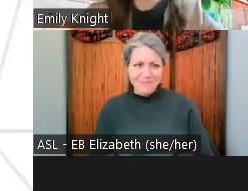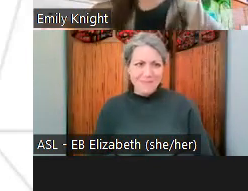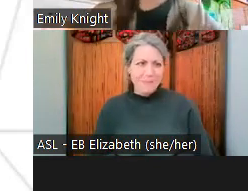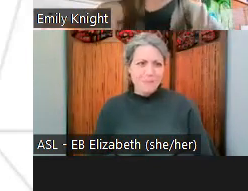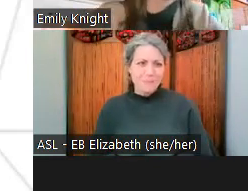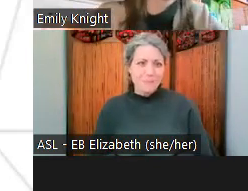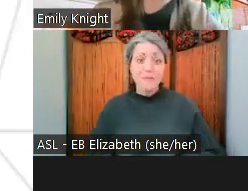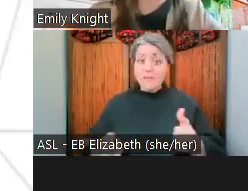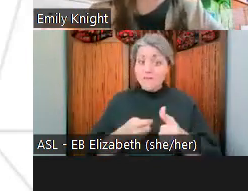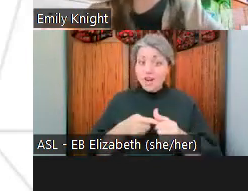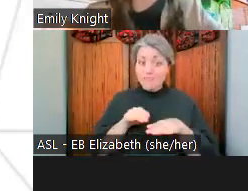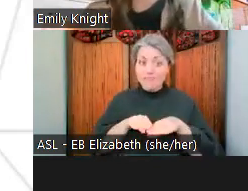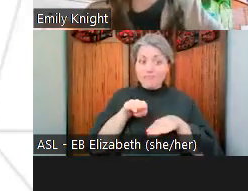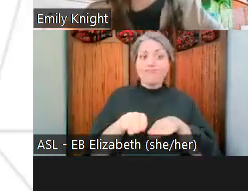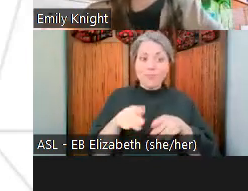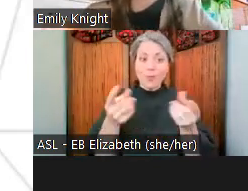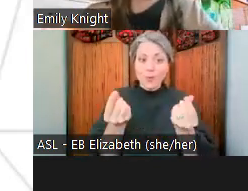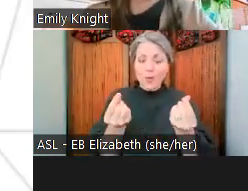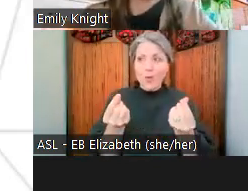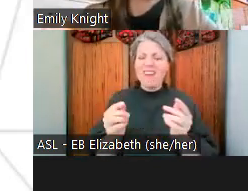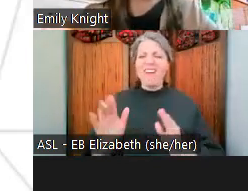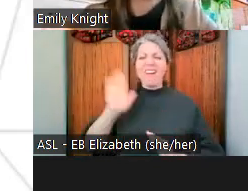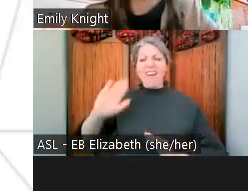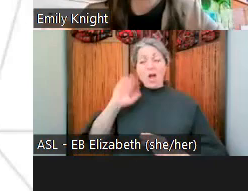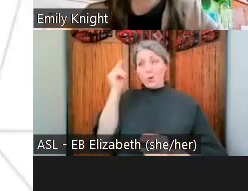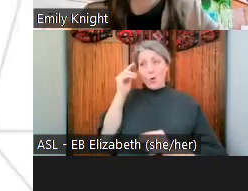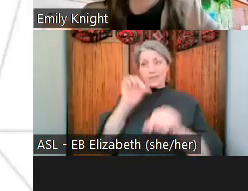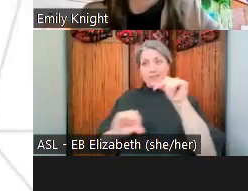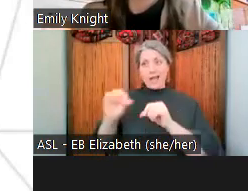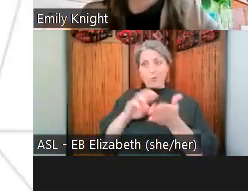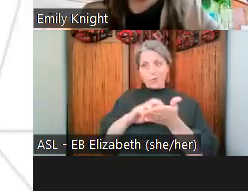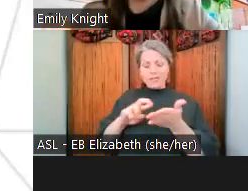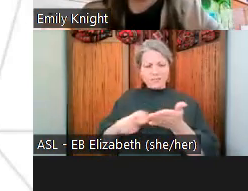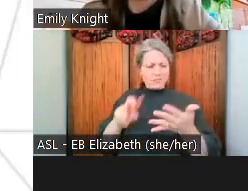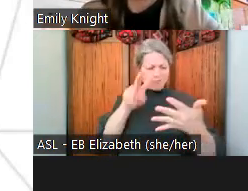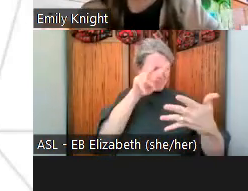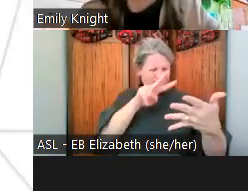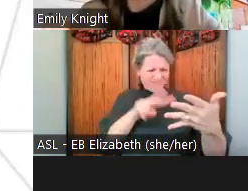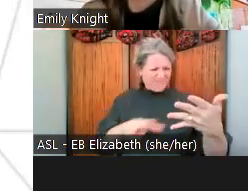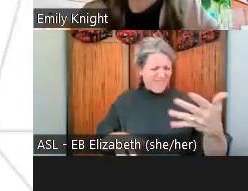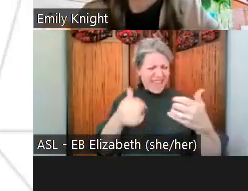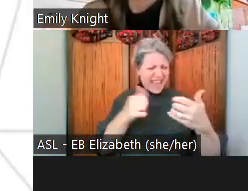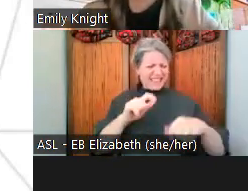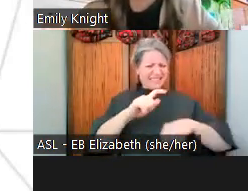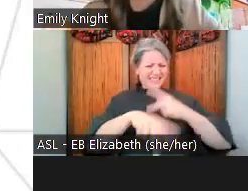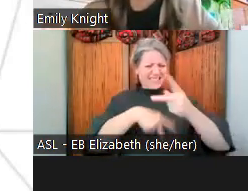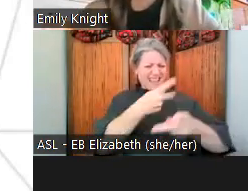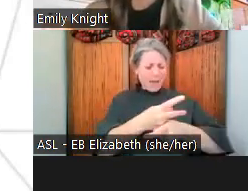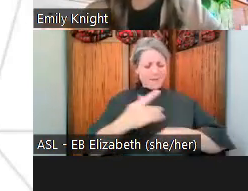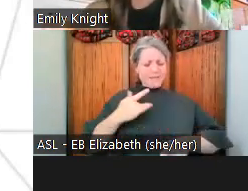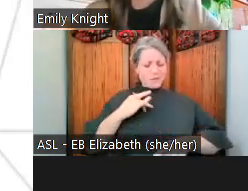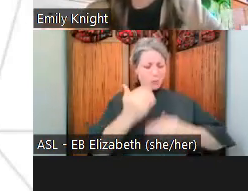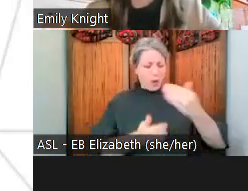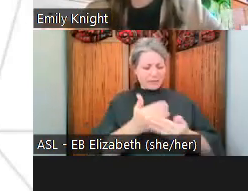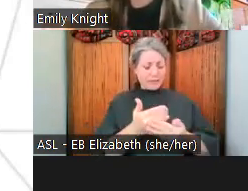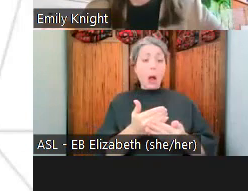But as a first step, when we are doing neuroscience research that looks at mechanisms of any type of sensory processing, I think it